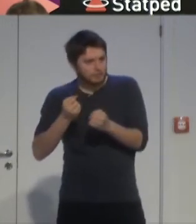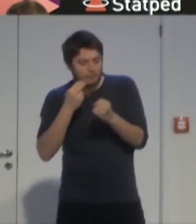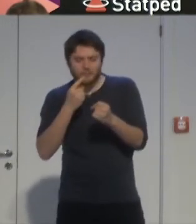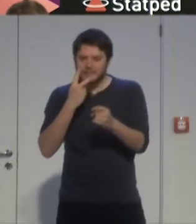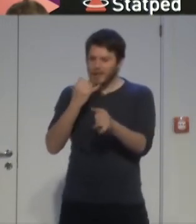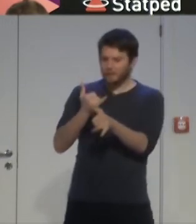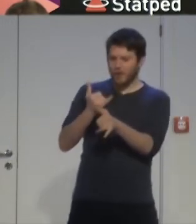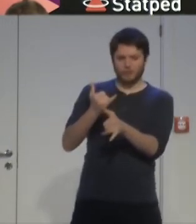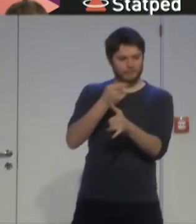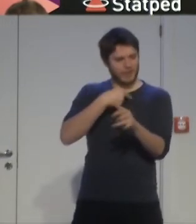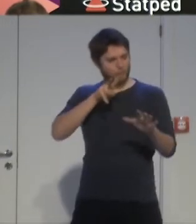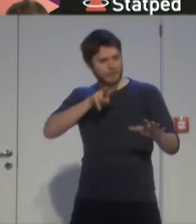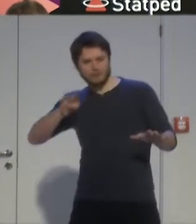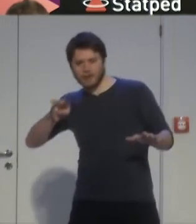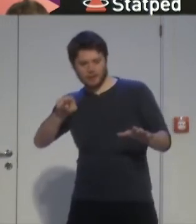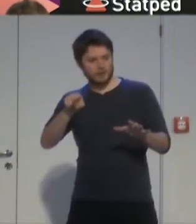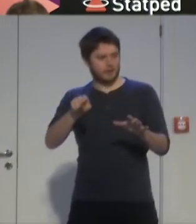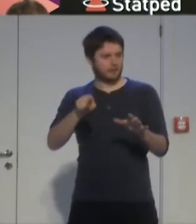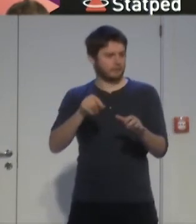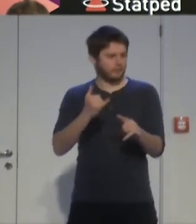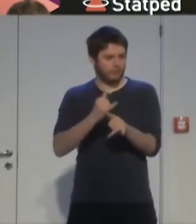fore.